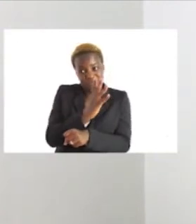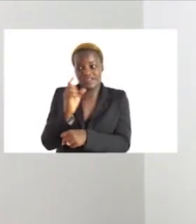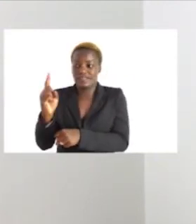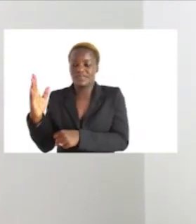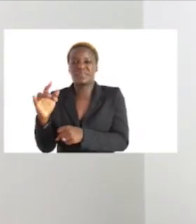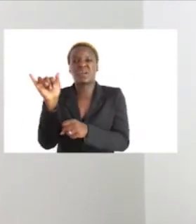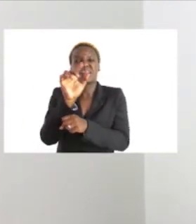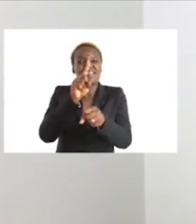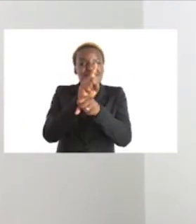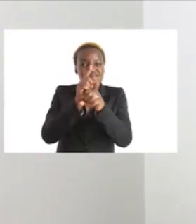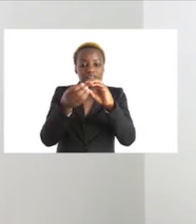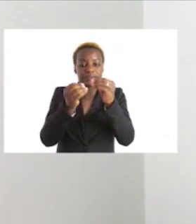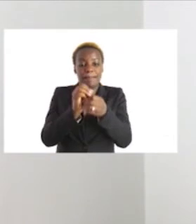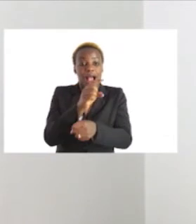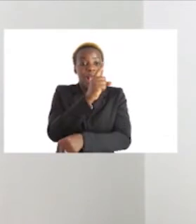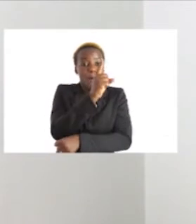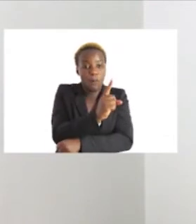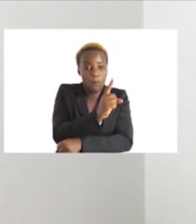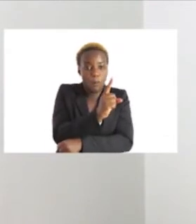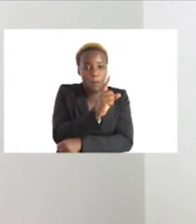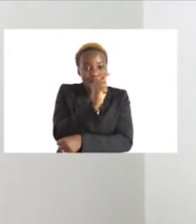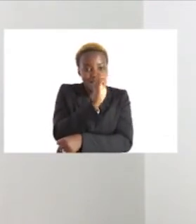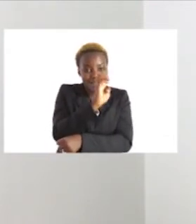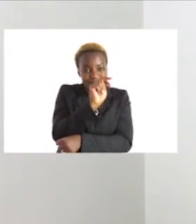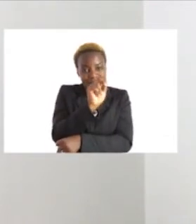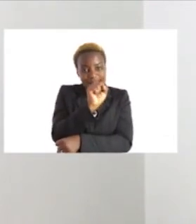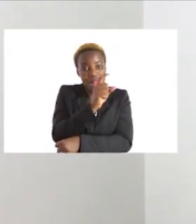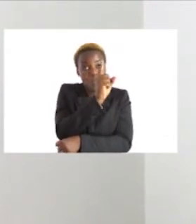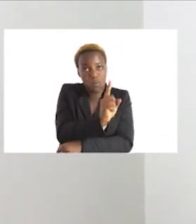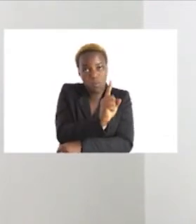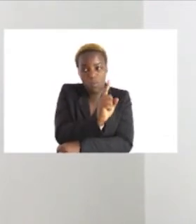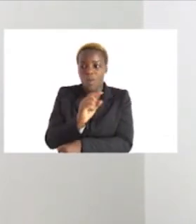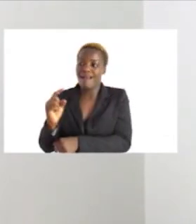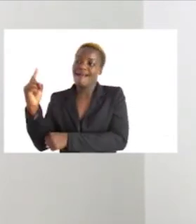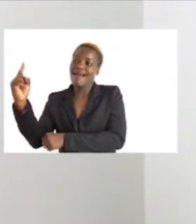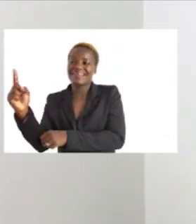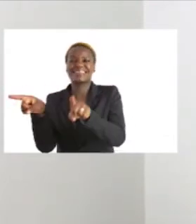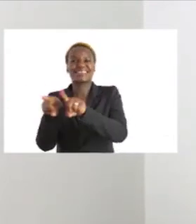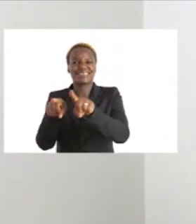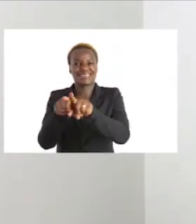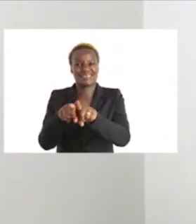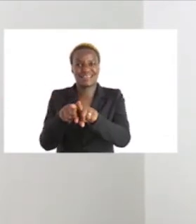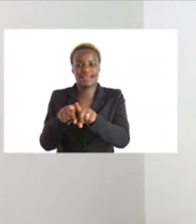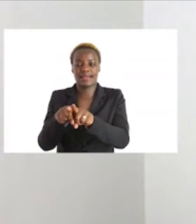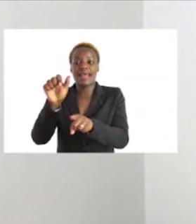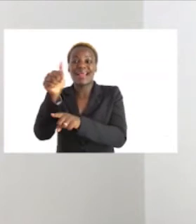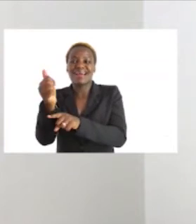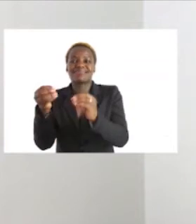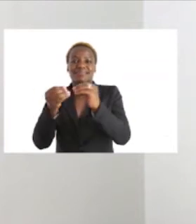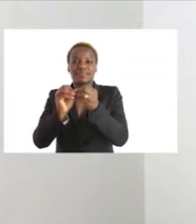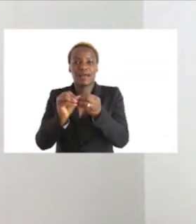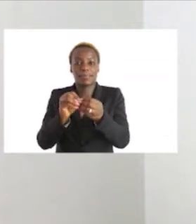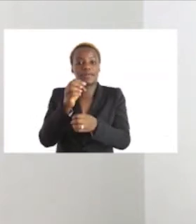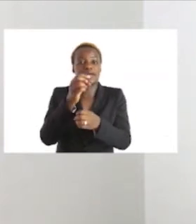are equal. They are the same. What do? We move on to the next number, which is on the unit side, and then we compare